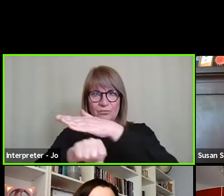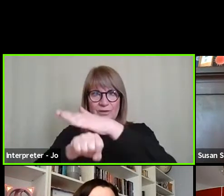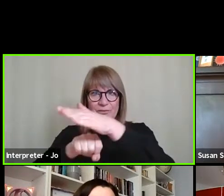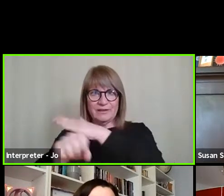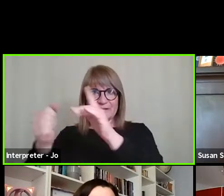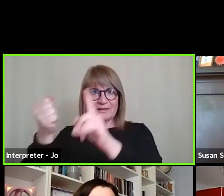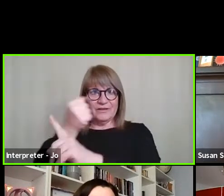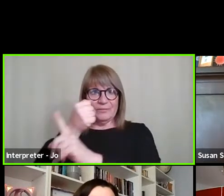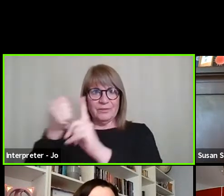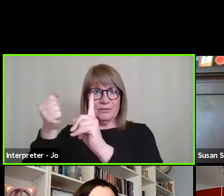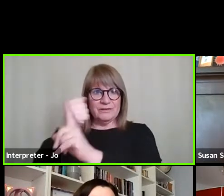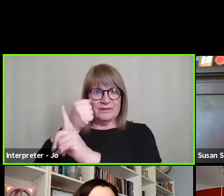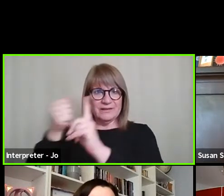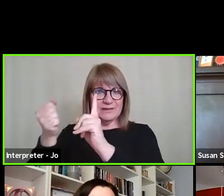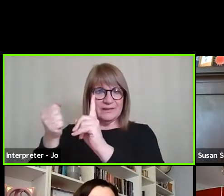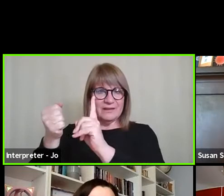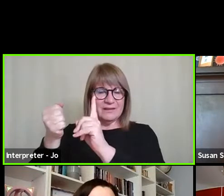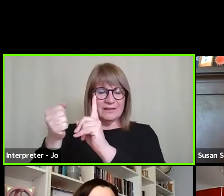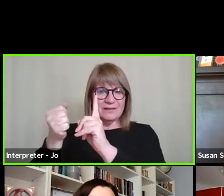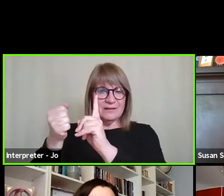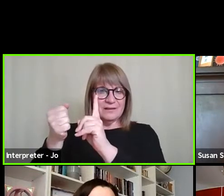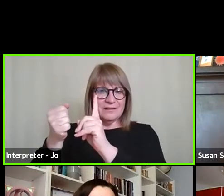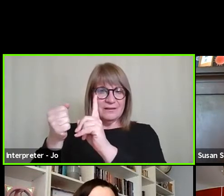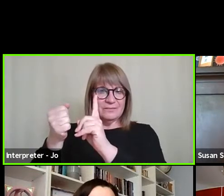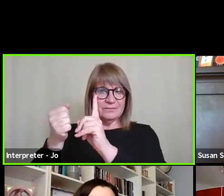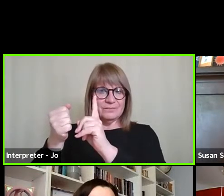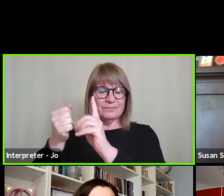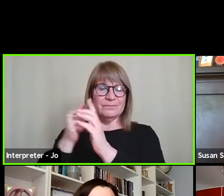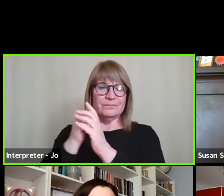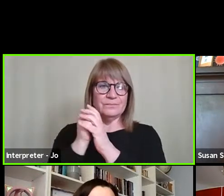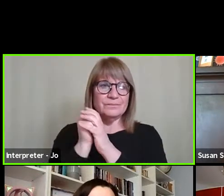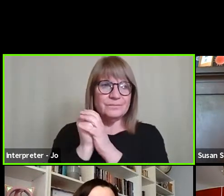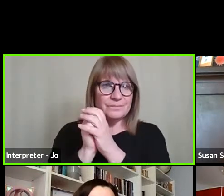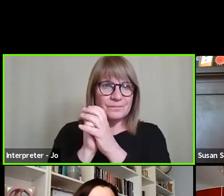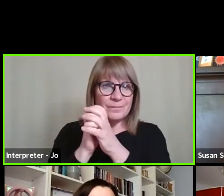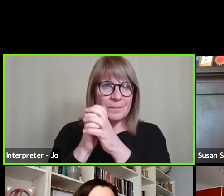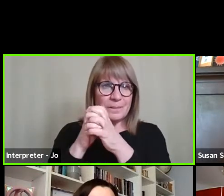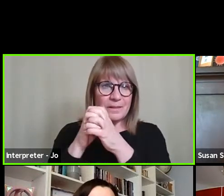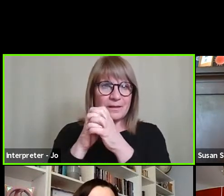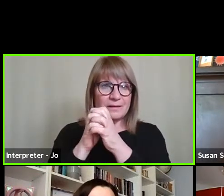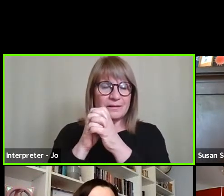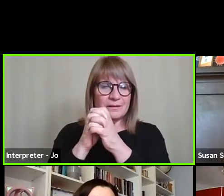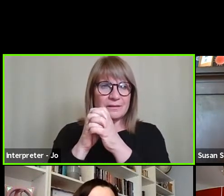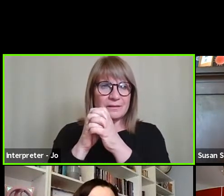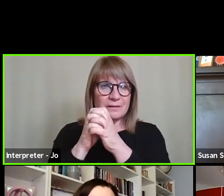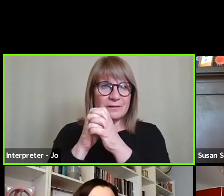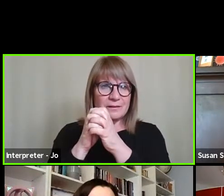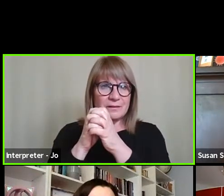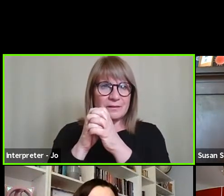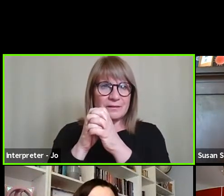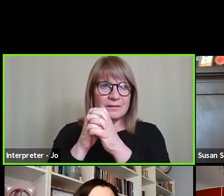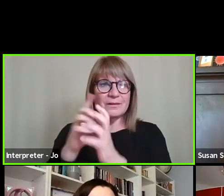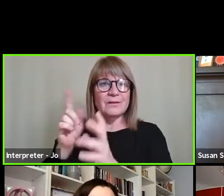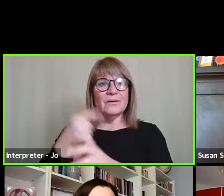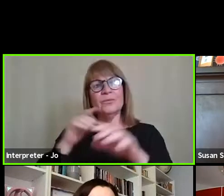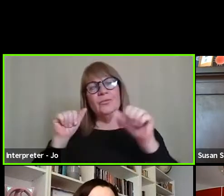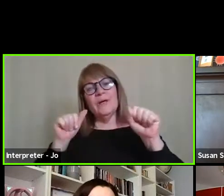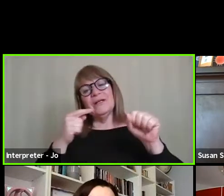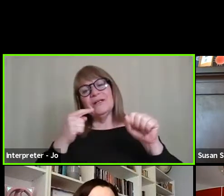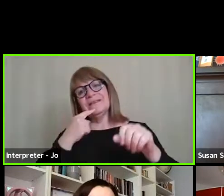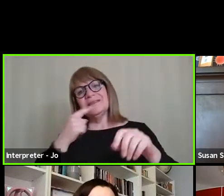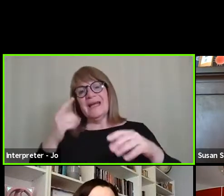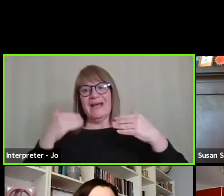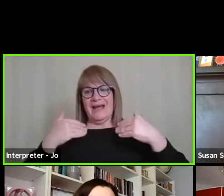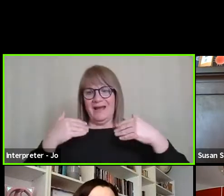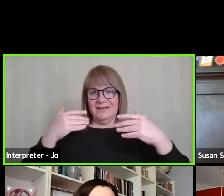um you know we we could certainly make the argument and it's that's a very valid one that by having these state structures that